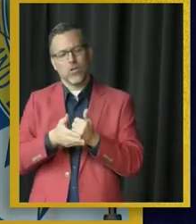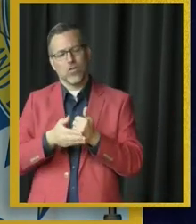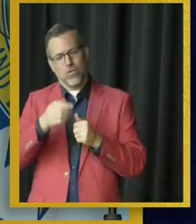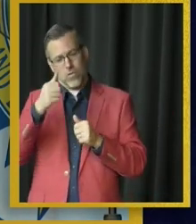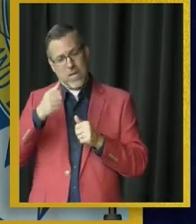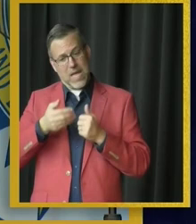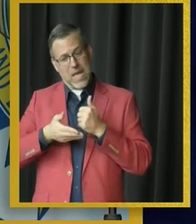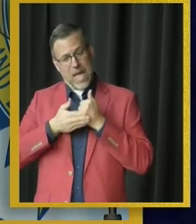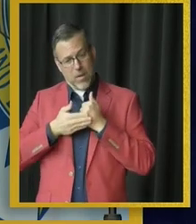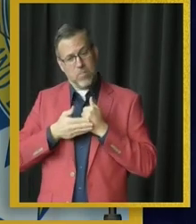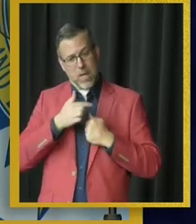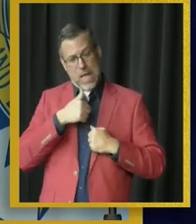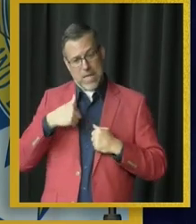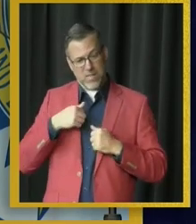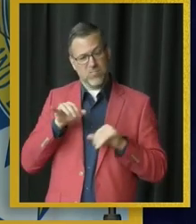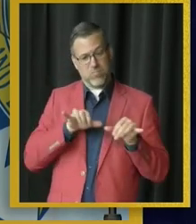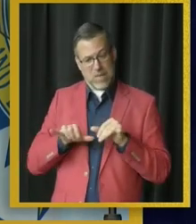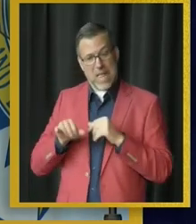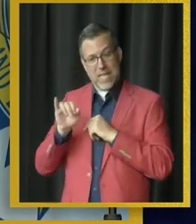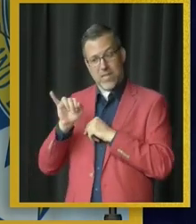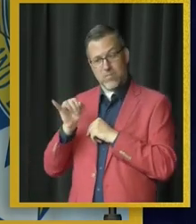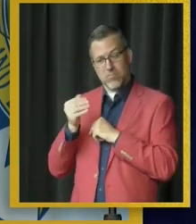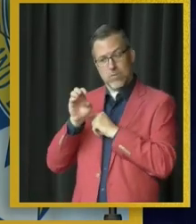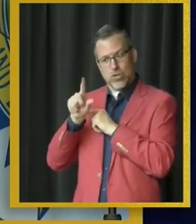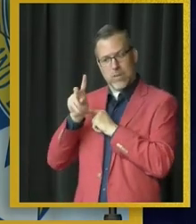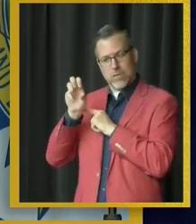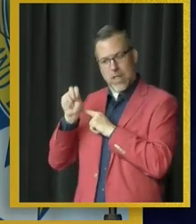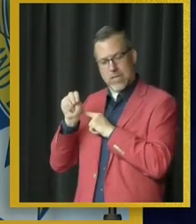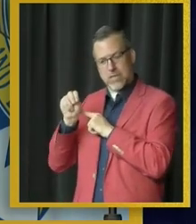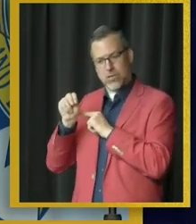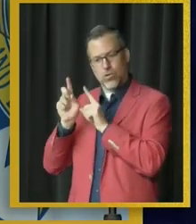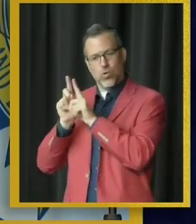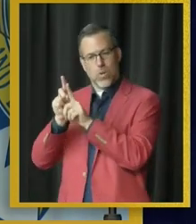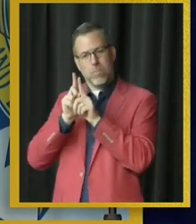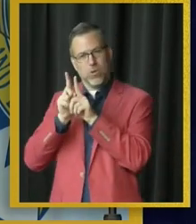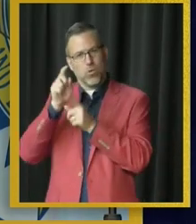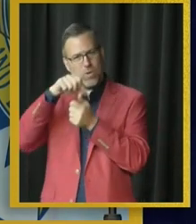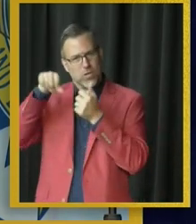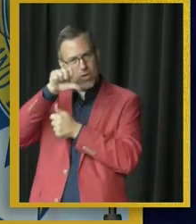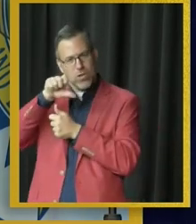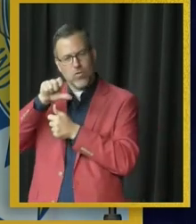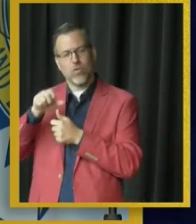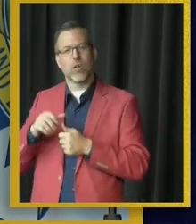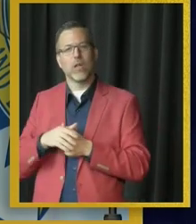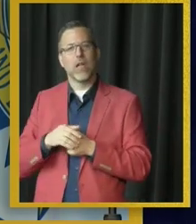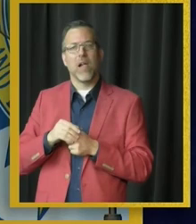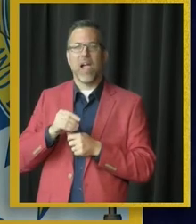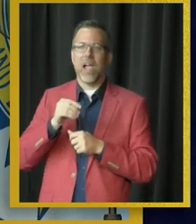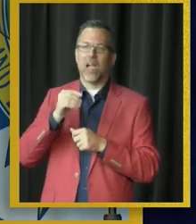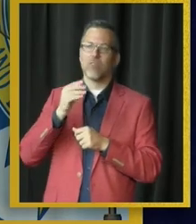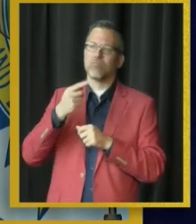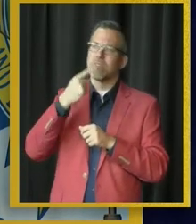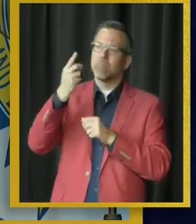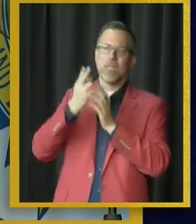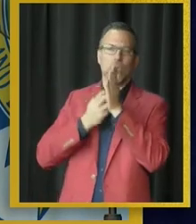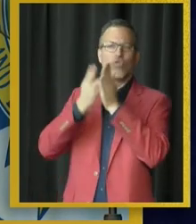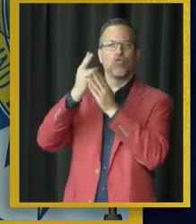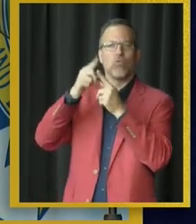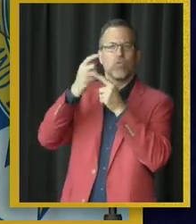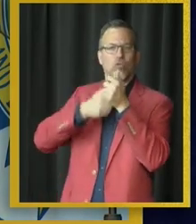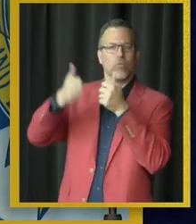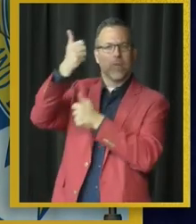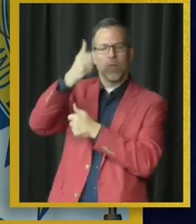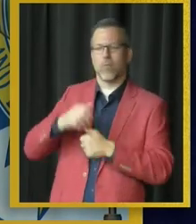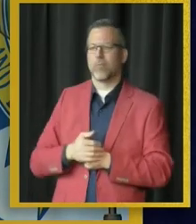others when we speak truth to power. And help Nashville and its diverse citizens model for all of